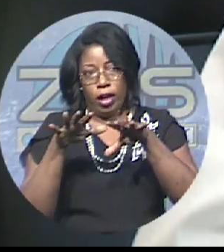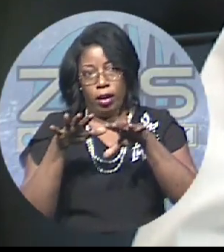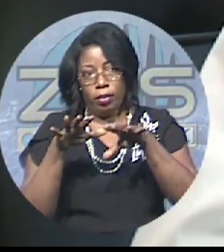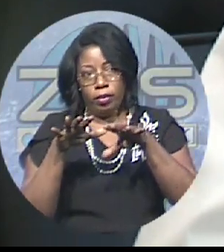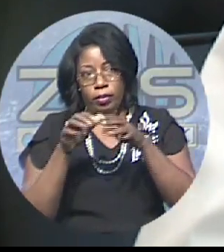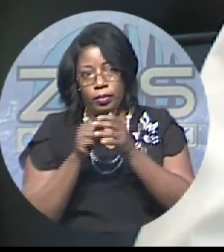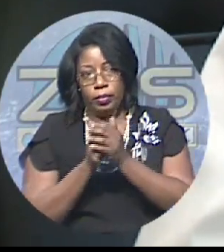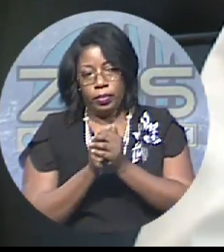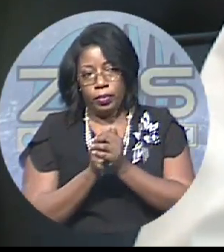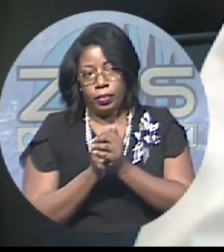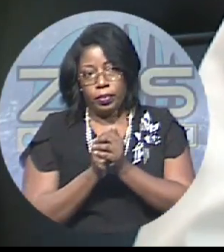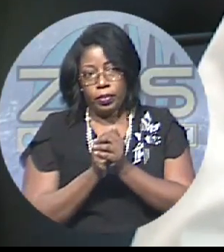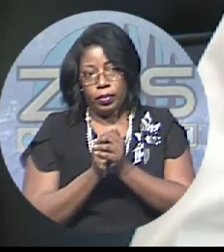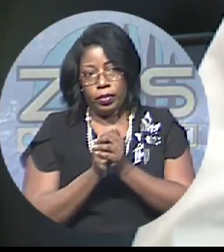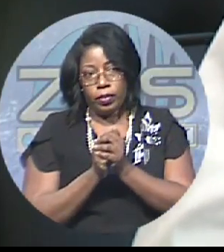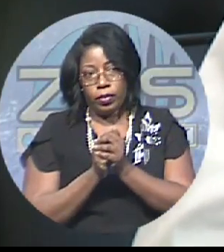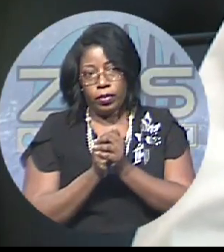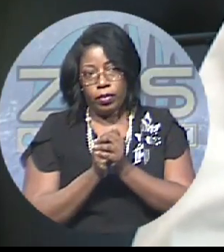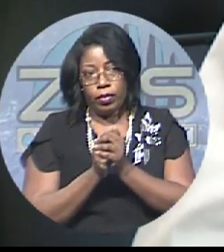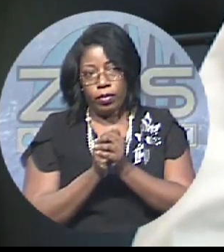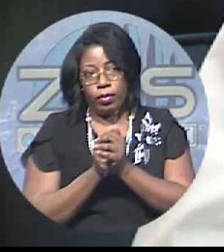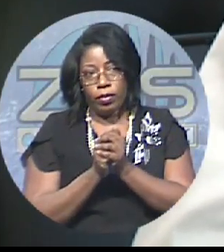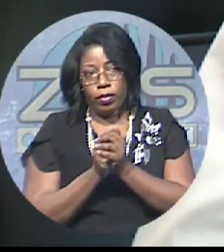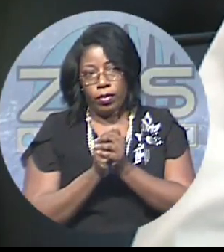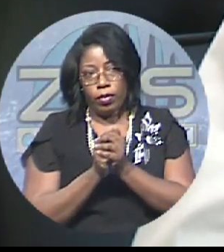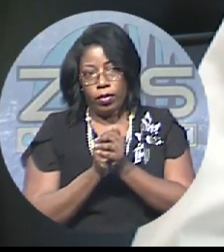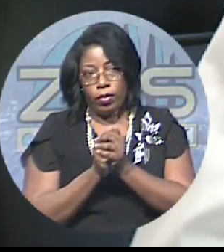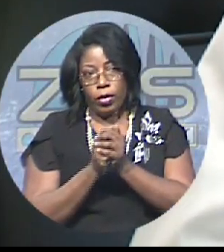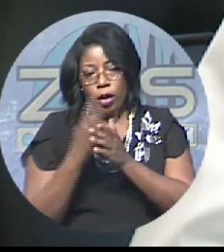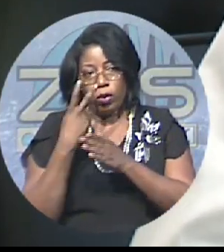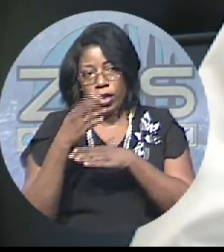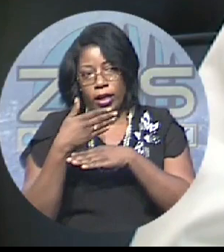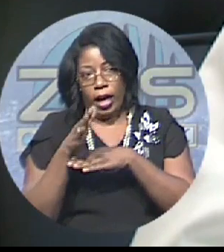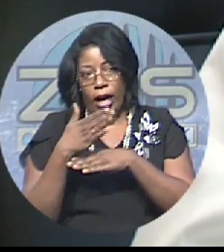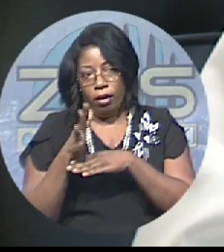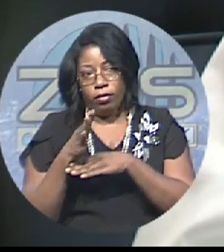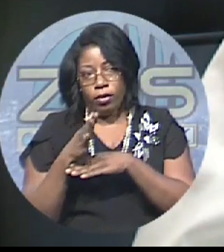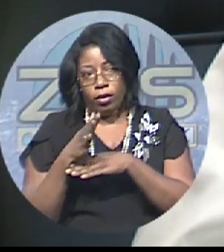for the same period. And hence, we all now see the aftermath,